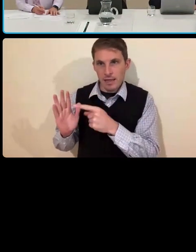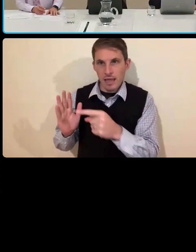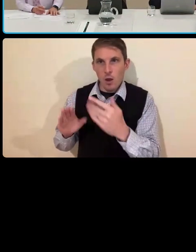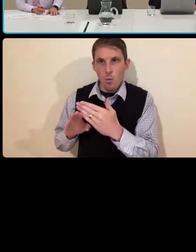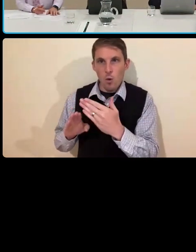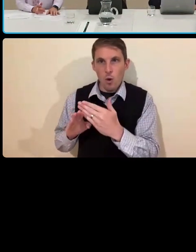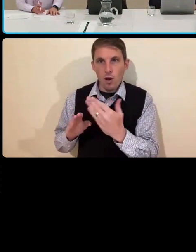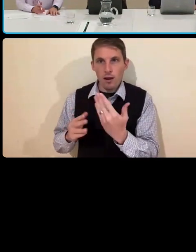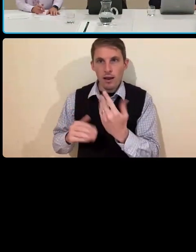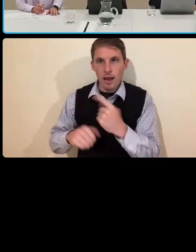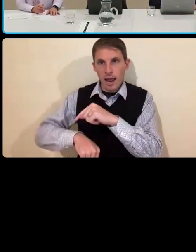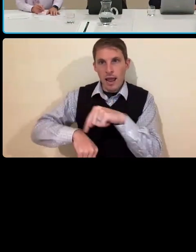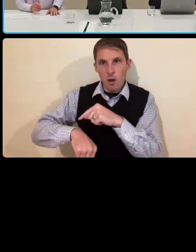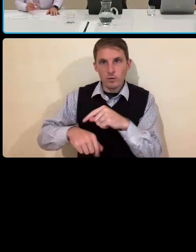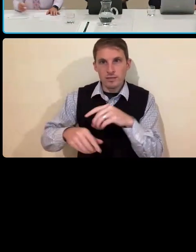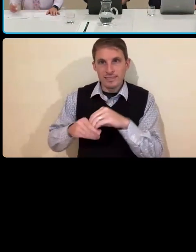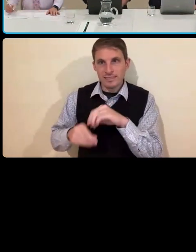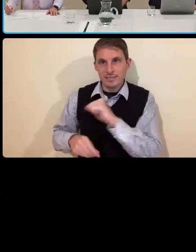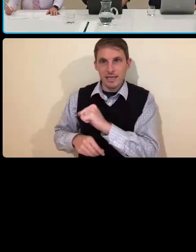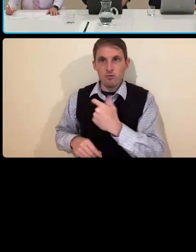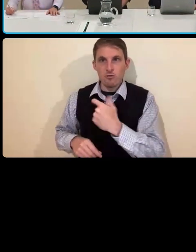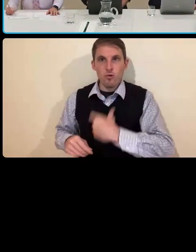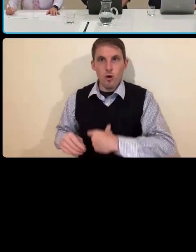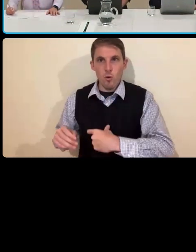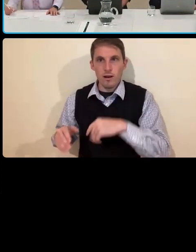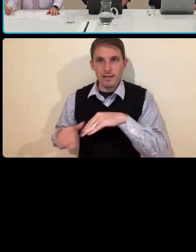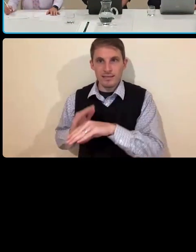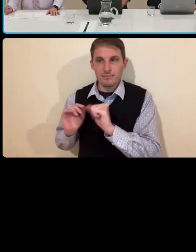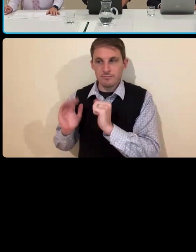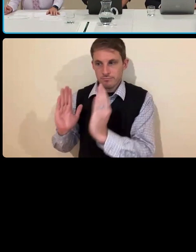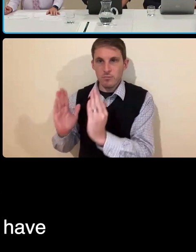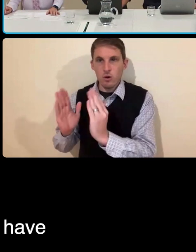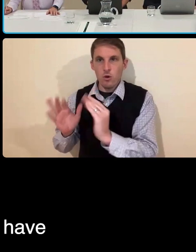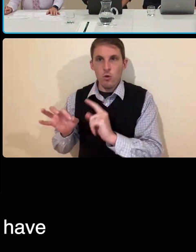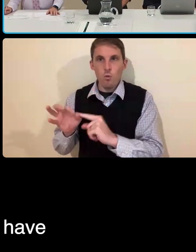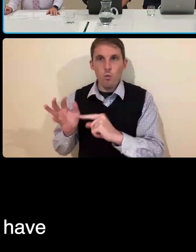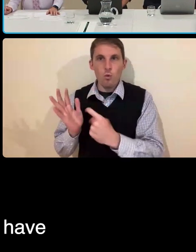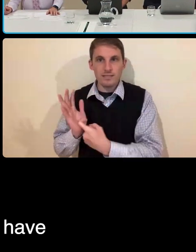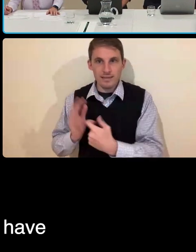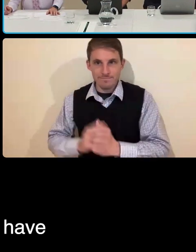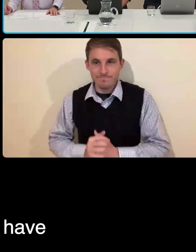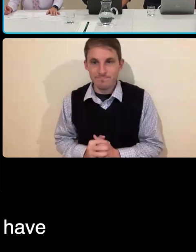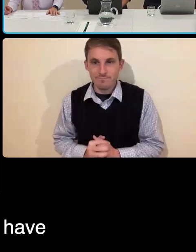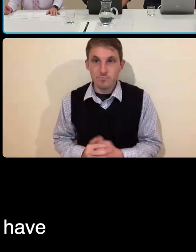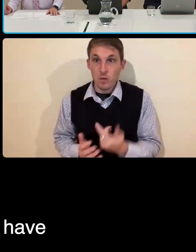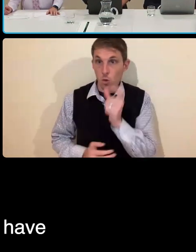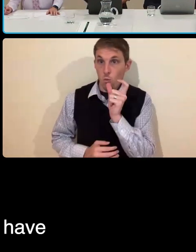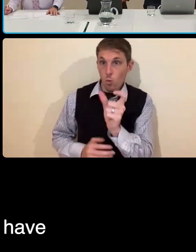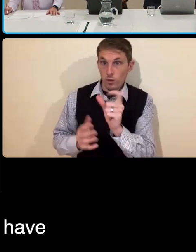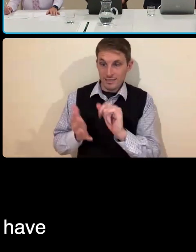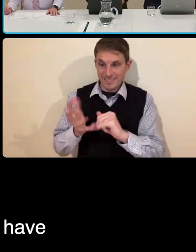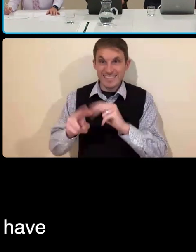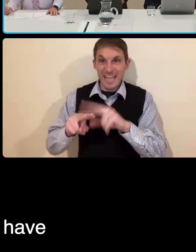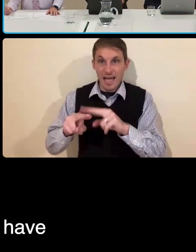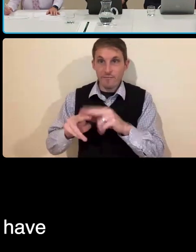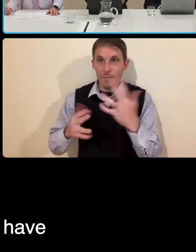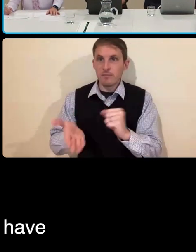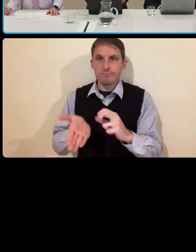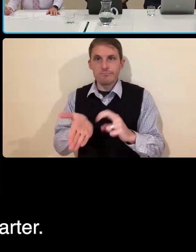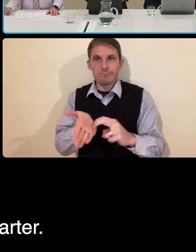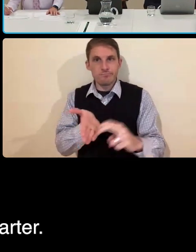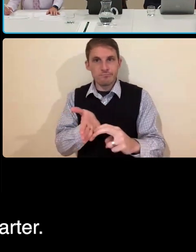previous quarter in the specified roles. So staff are considered employed when they